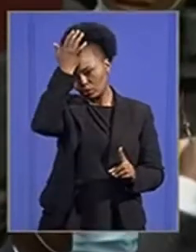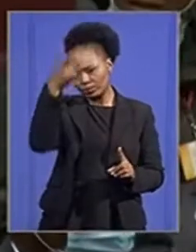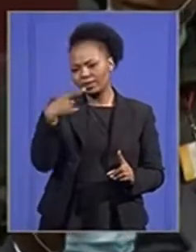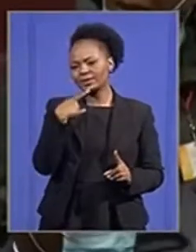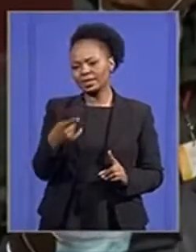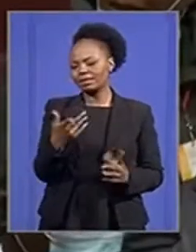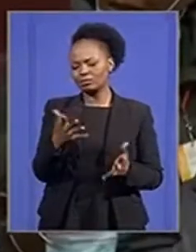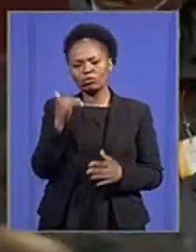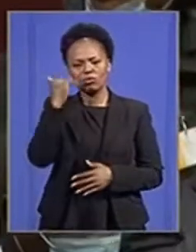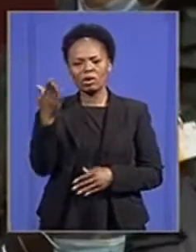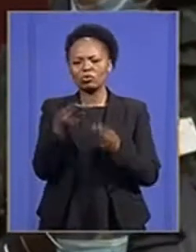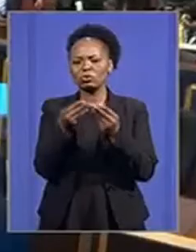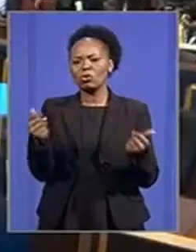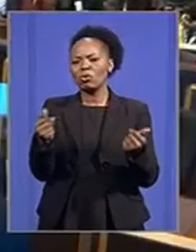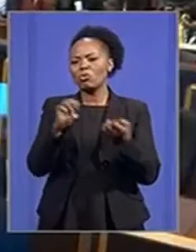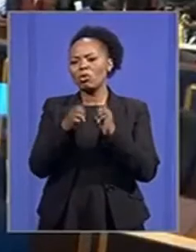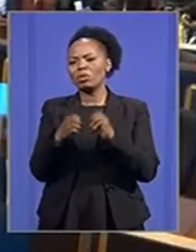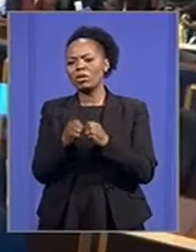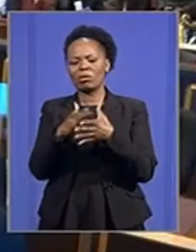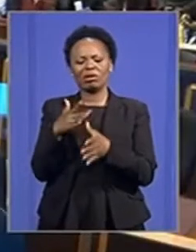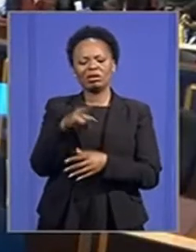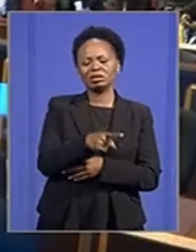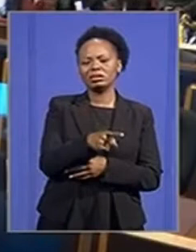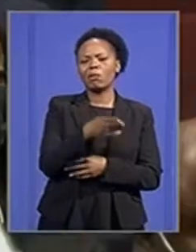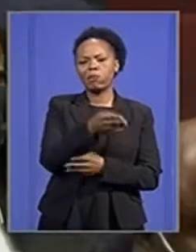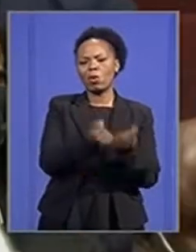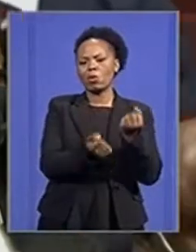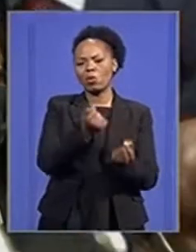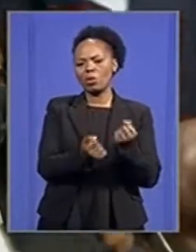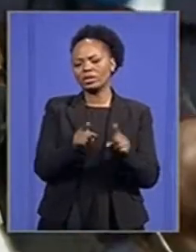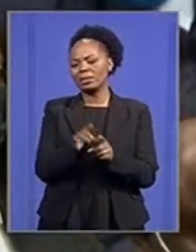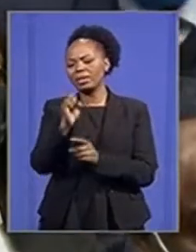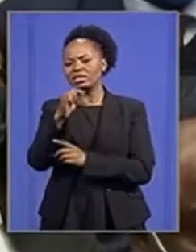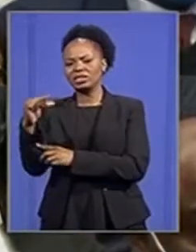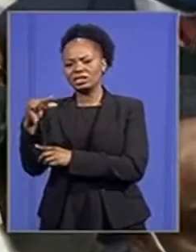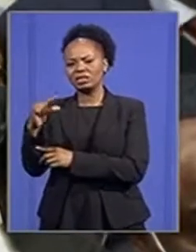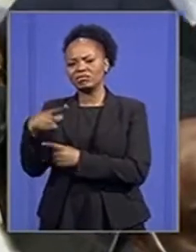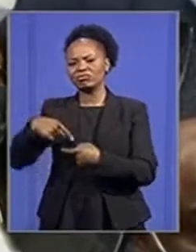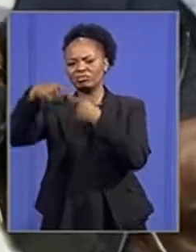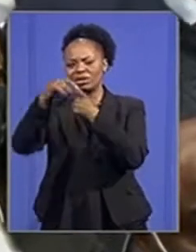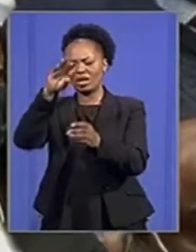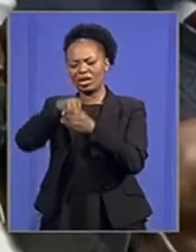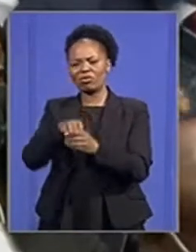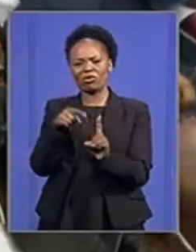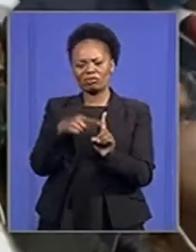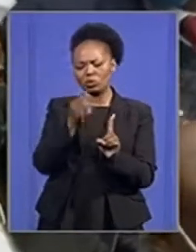rarabolola dikgogakgogano tse di mo mokgatlhong le go emisiwa ga mokwaledi-kakaretso Ace Magashule ena o